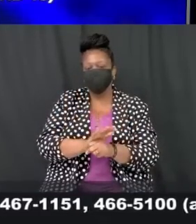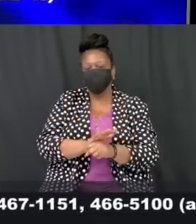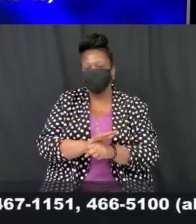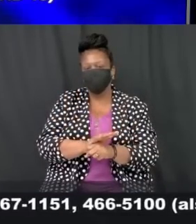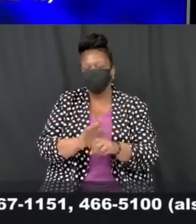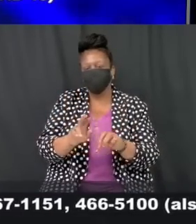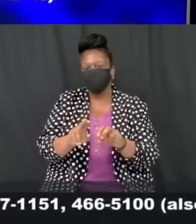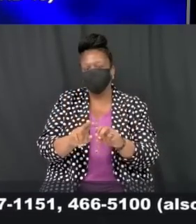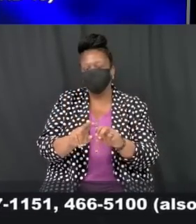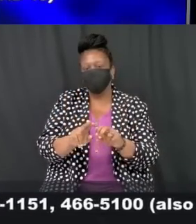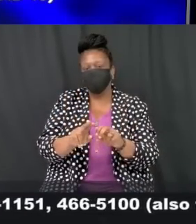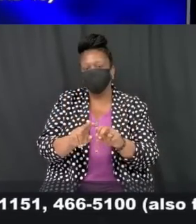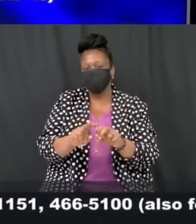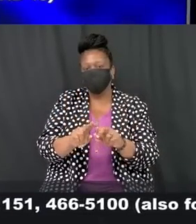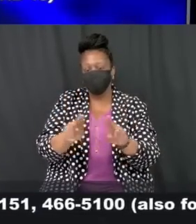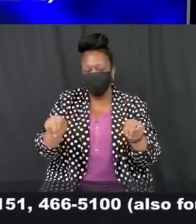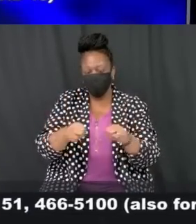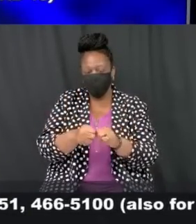cases Nevis,